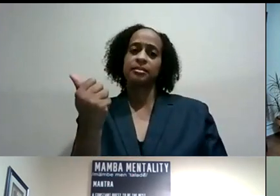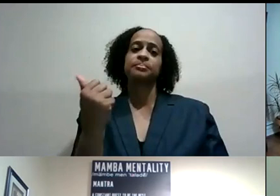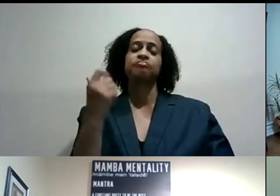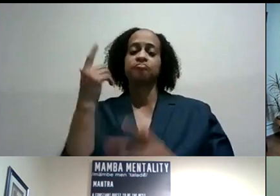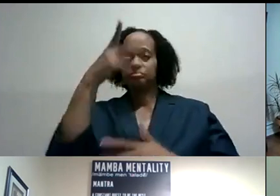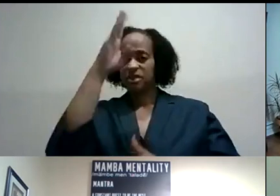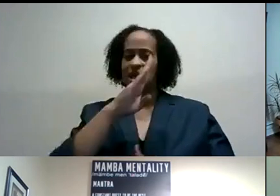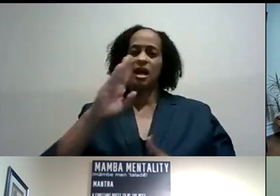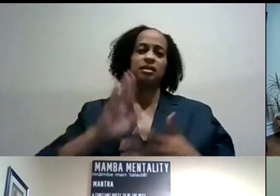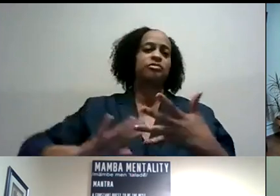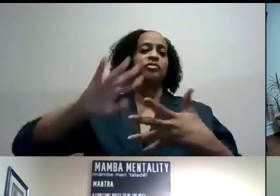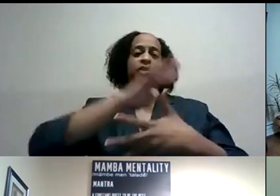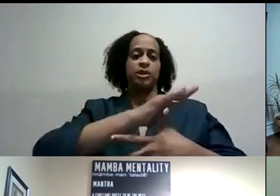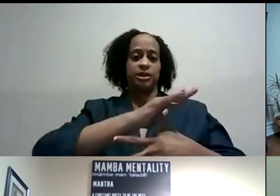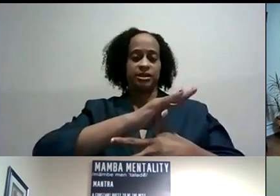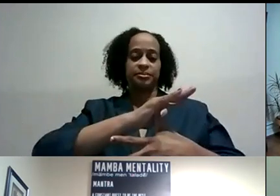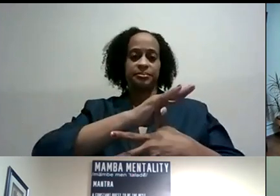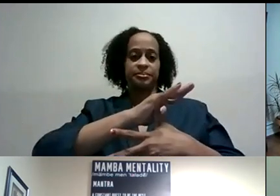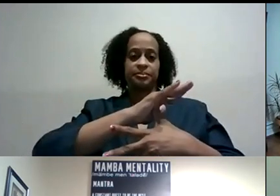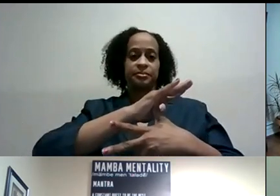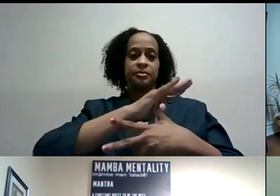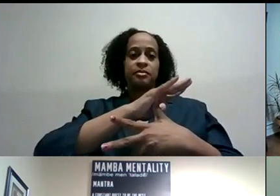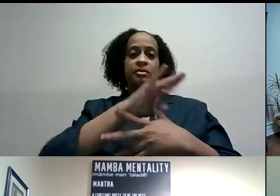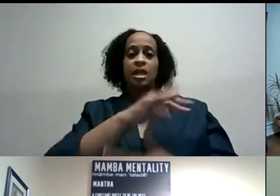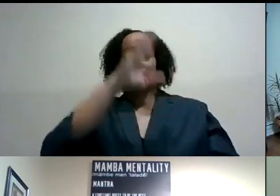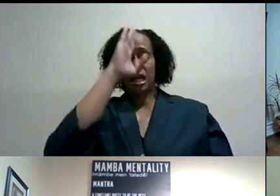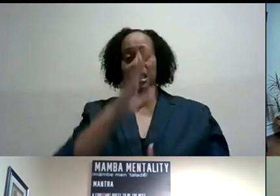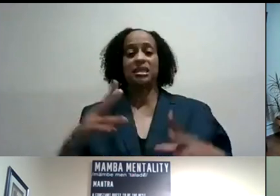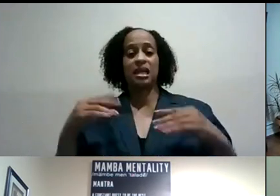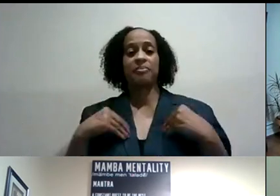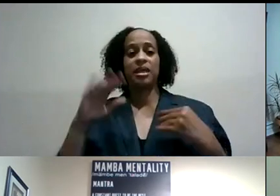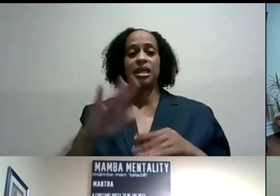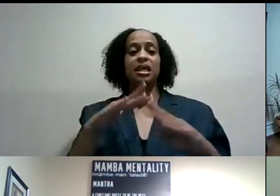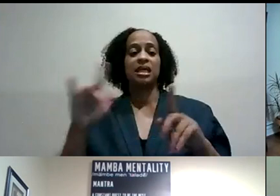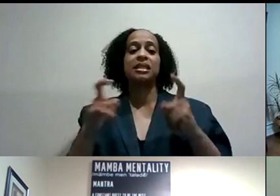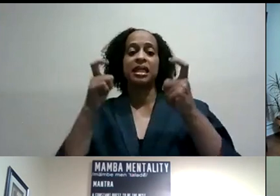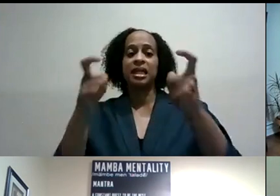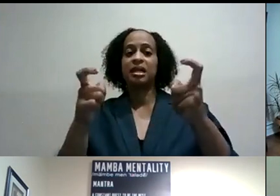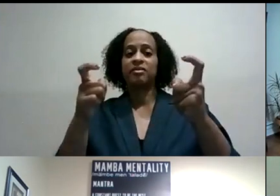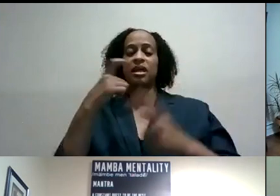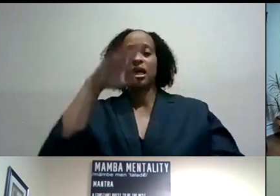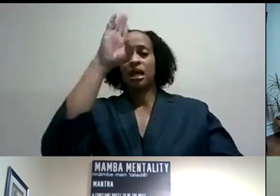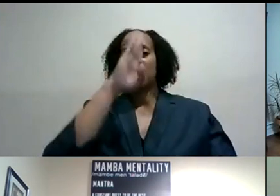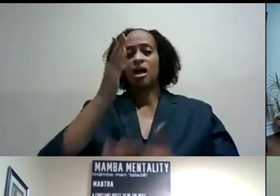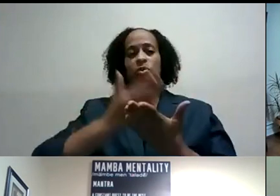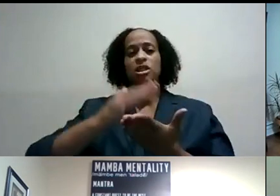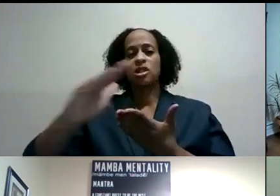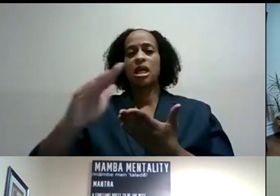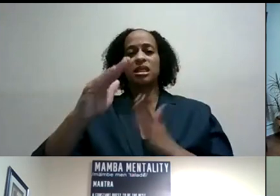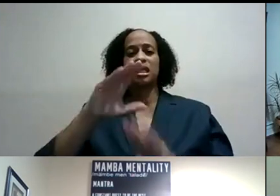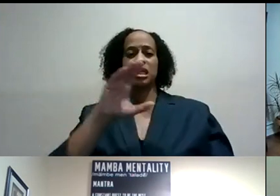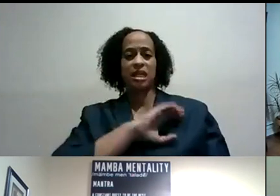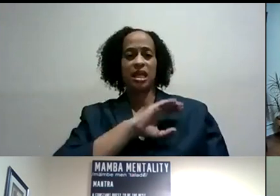God first, and God accepted his gift. God rejected Cain's